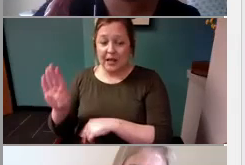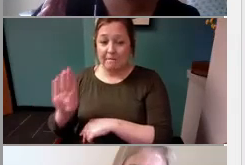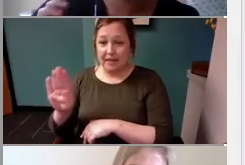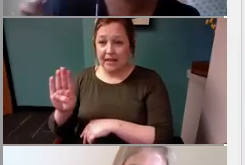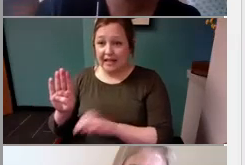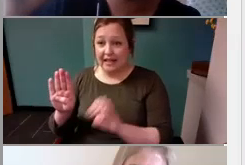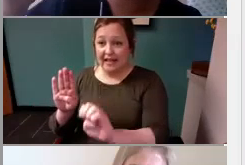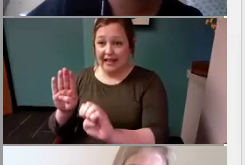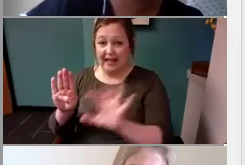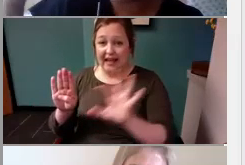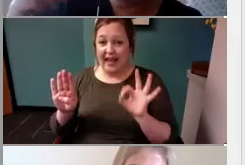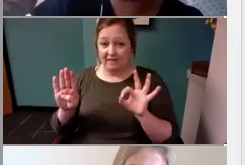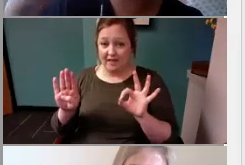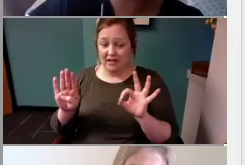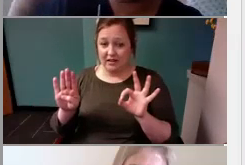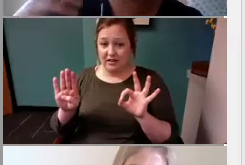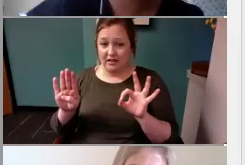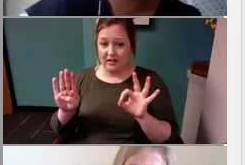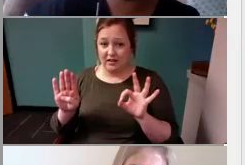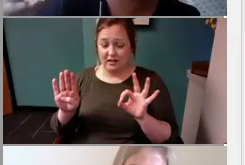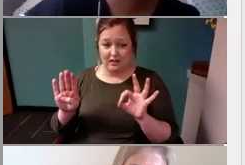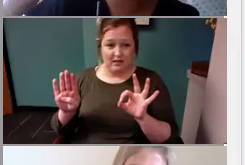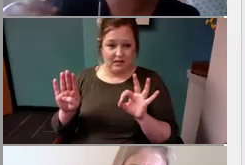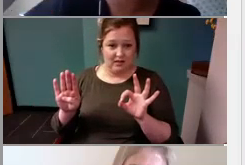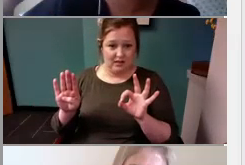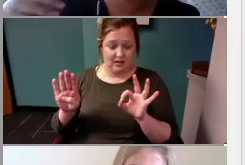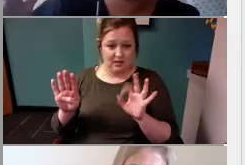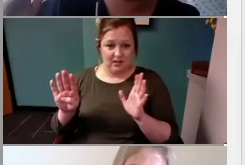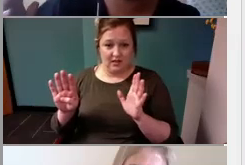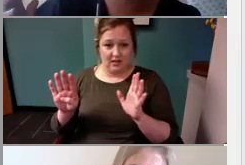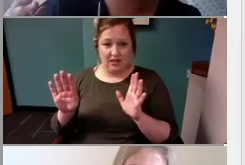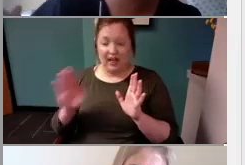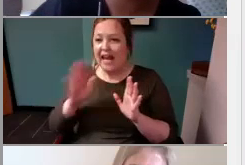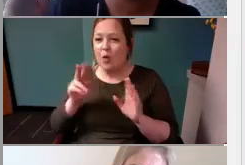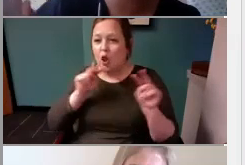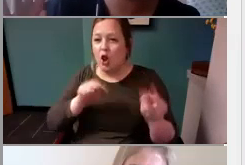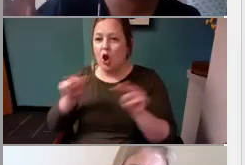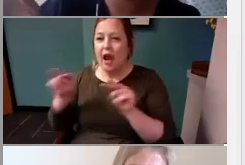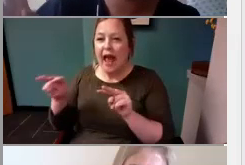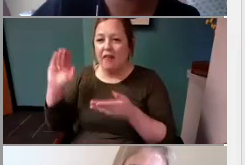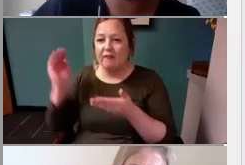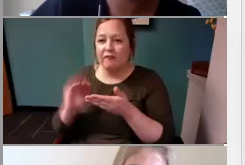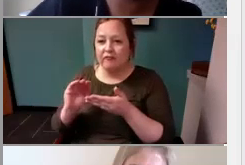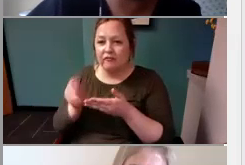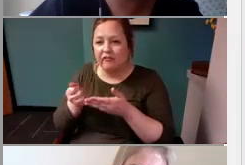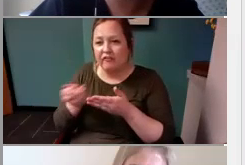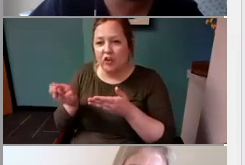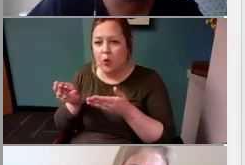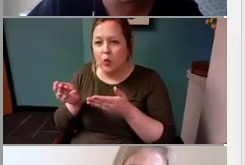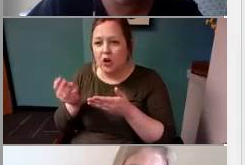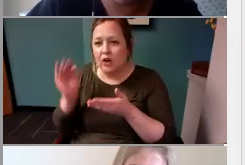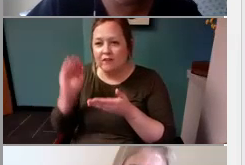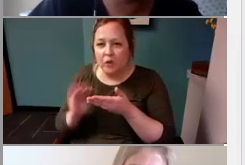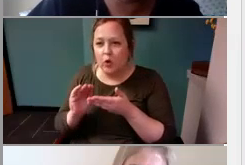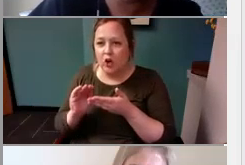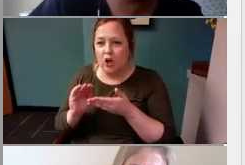that as a child. So it is going to, as you said, it will cover, it will look at fewer edges. but it is already explored. That's a different thing. But even if